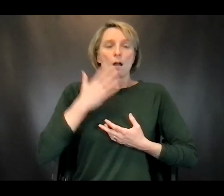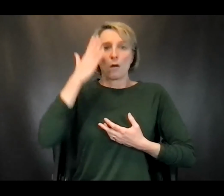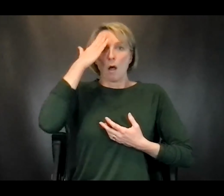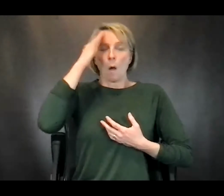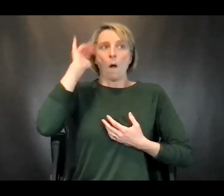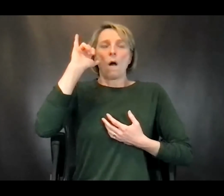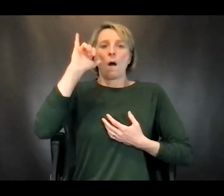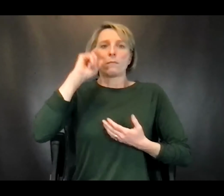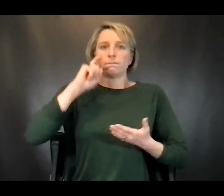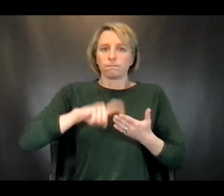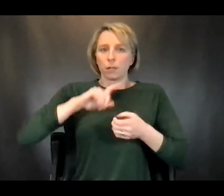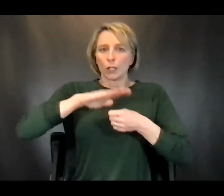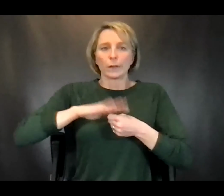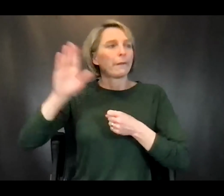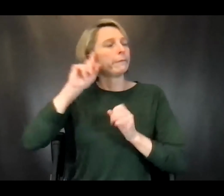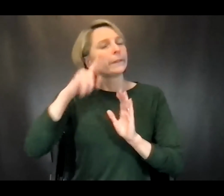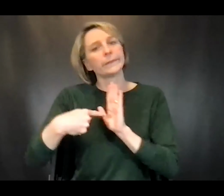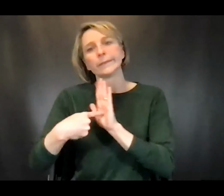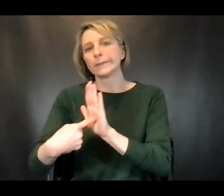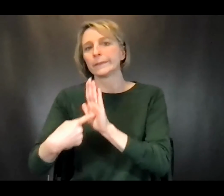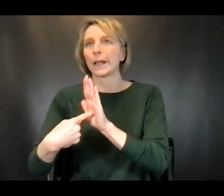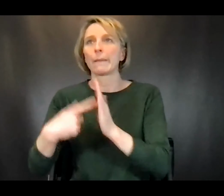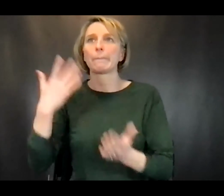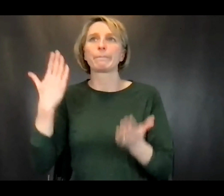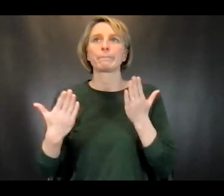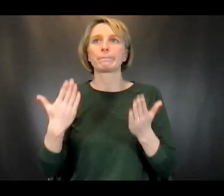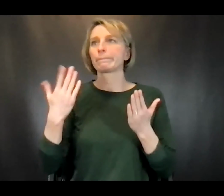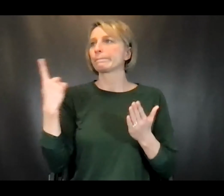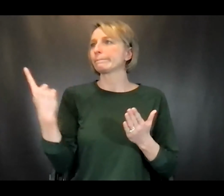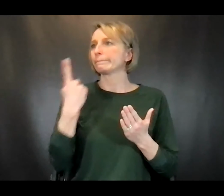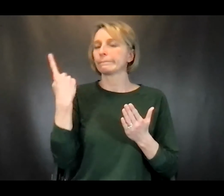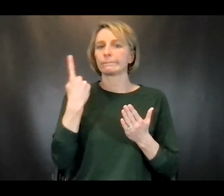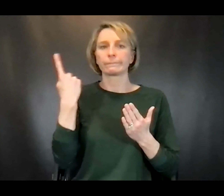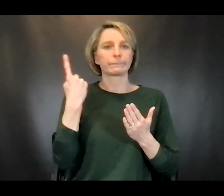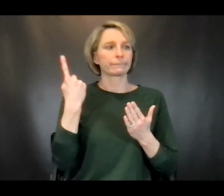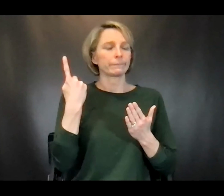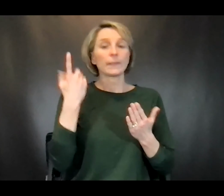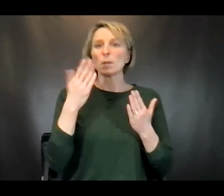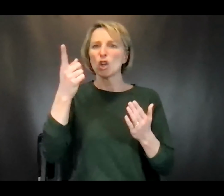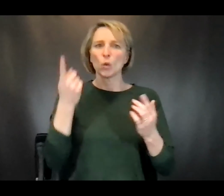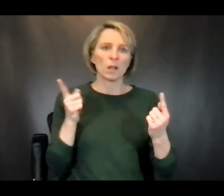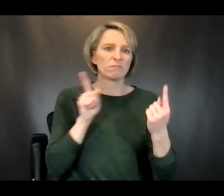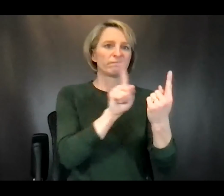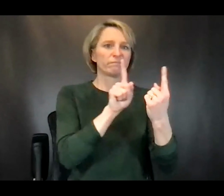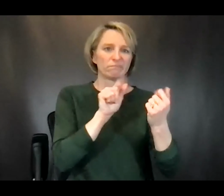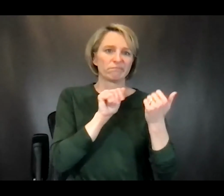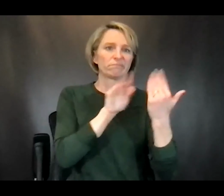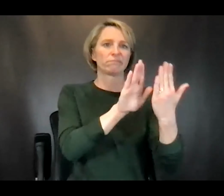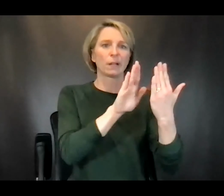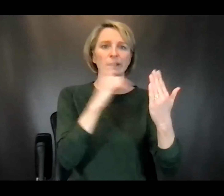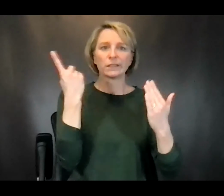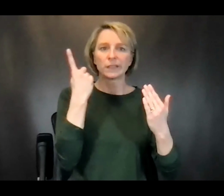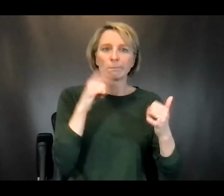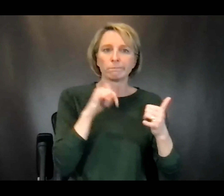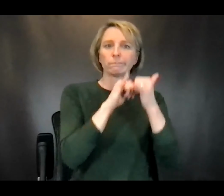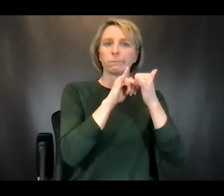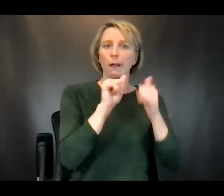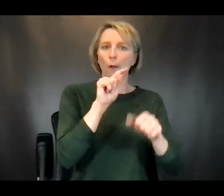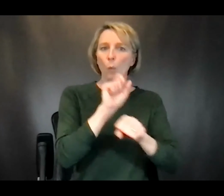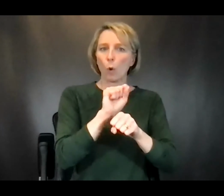you know, a particularly difficult interaction with somebody at work. Maybe it's a student, maybe it's